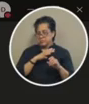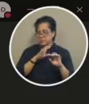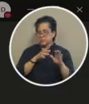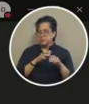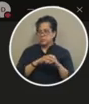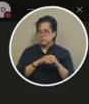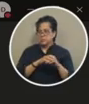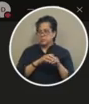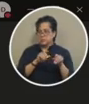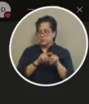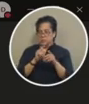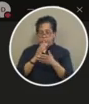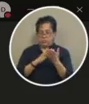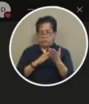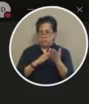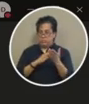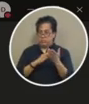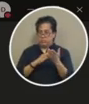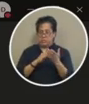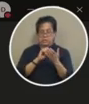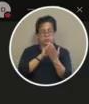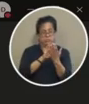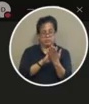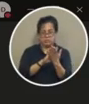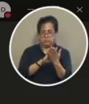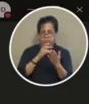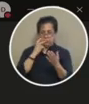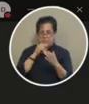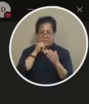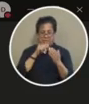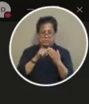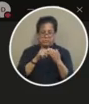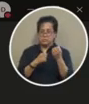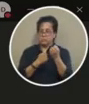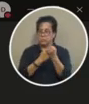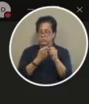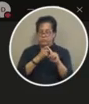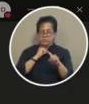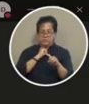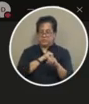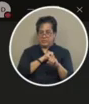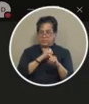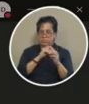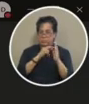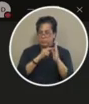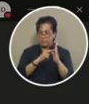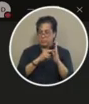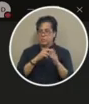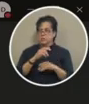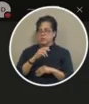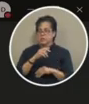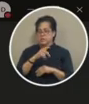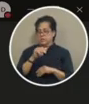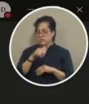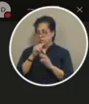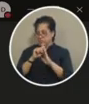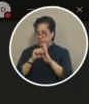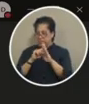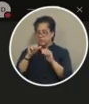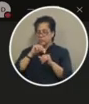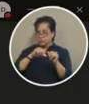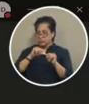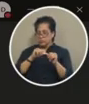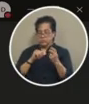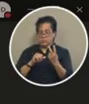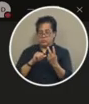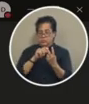And as part of the backup documentation, you will find letters of support from state representatives, from state senators, and neighborhood associations. For